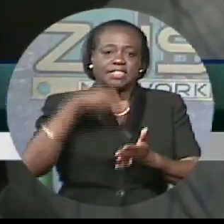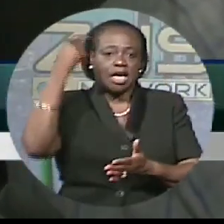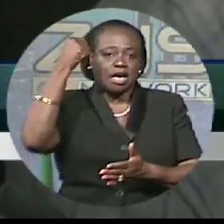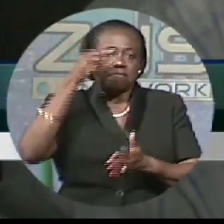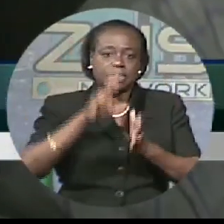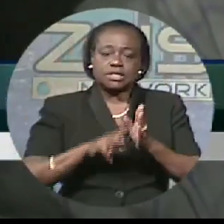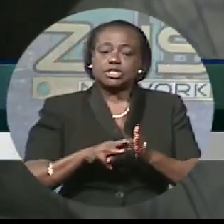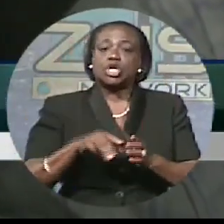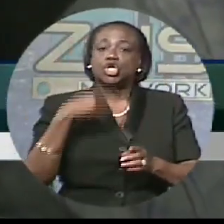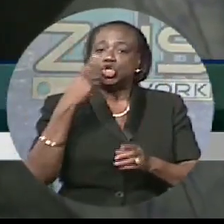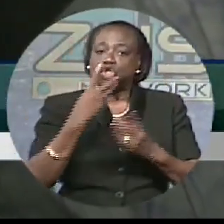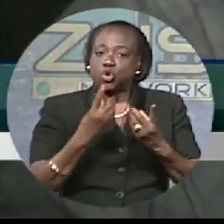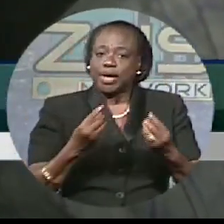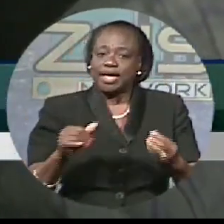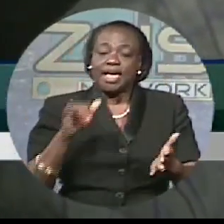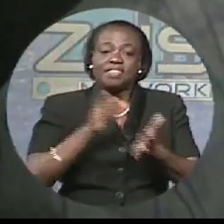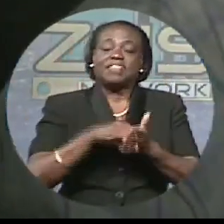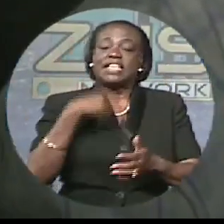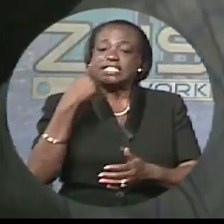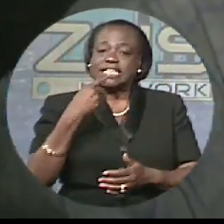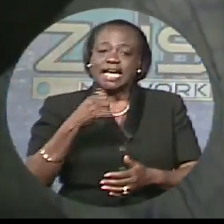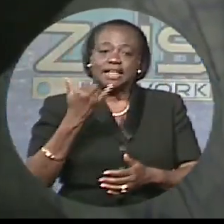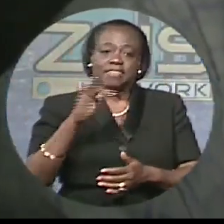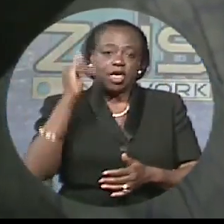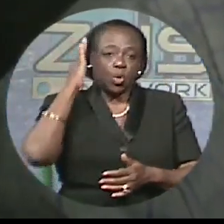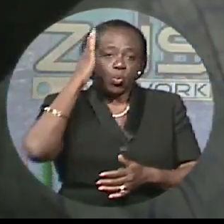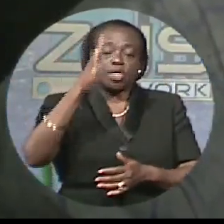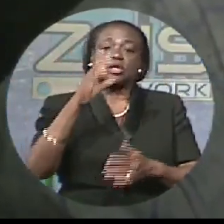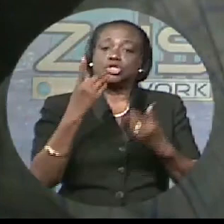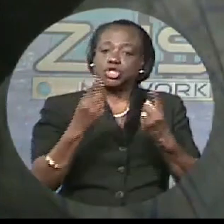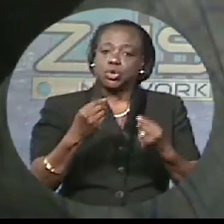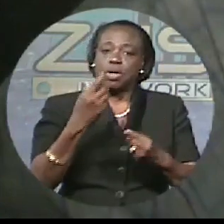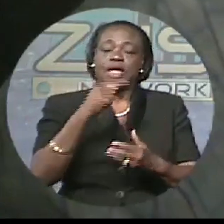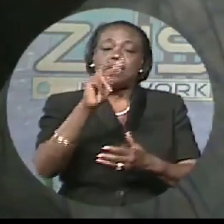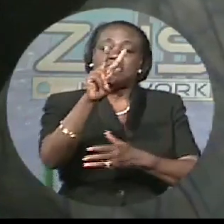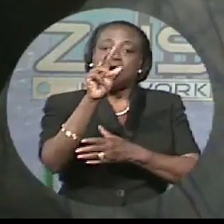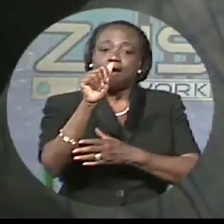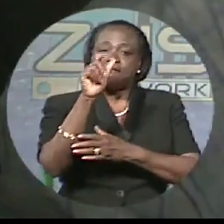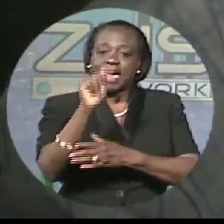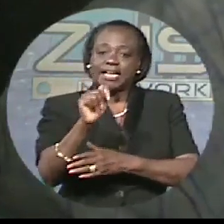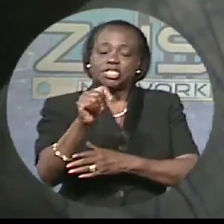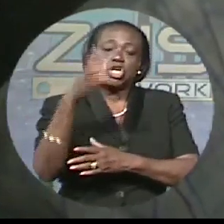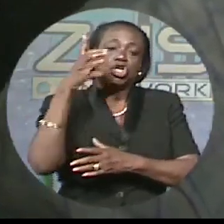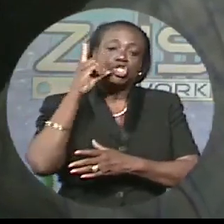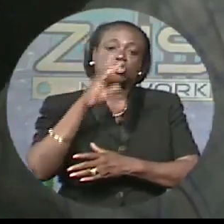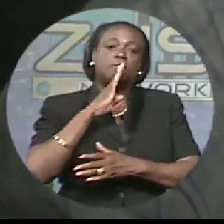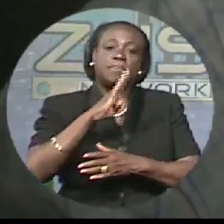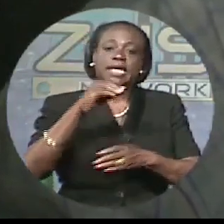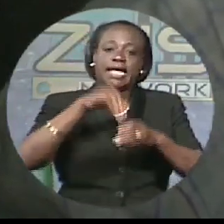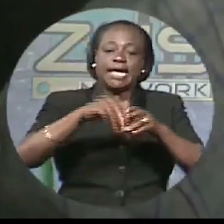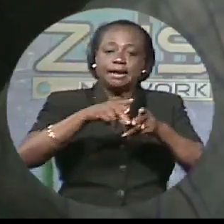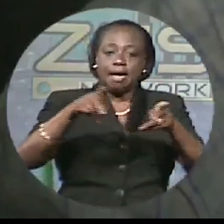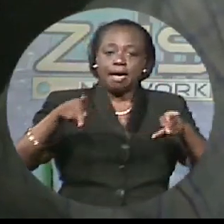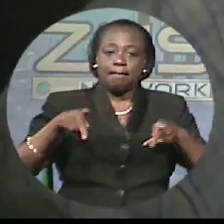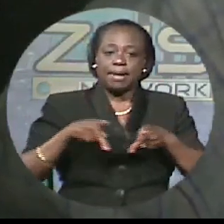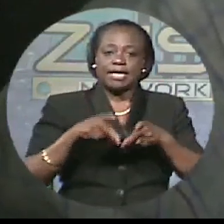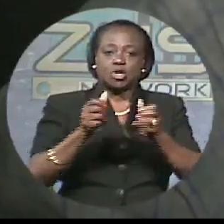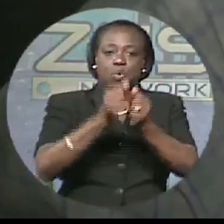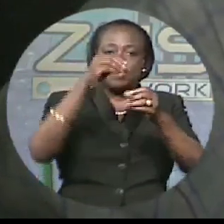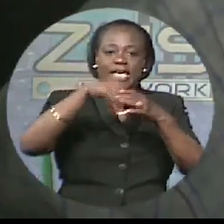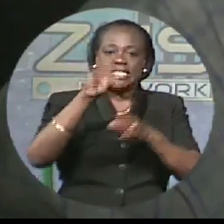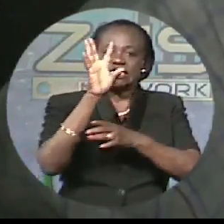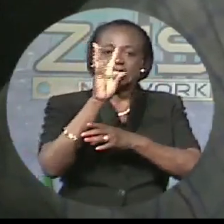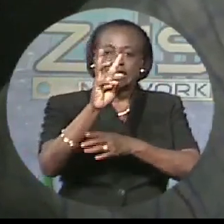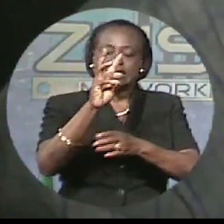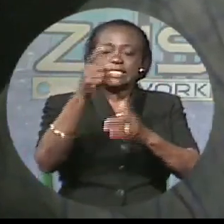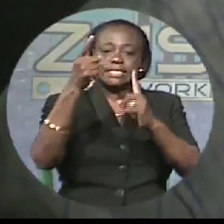going to do, the VAT is something that should have been in place, I would say, within 6 months